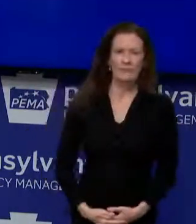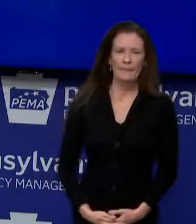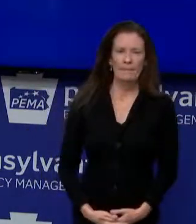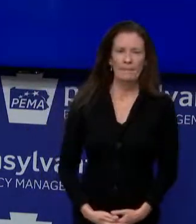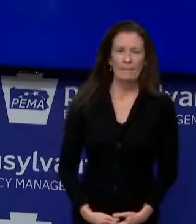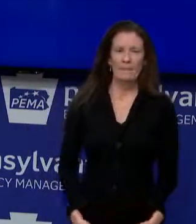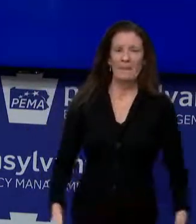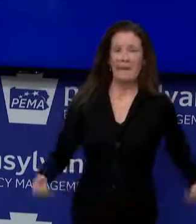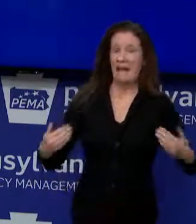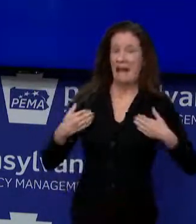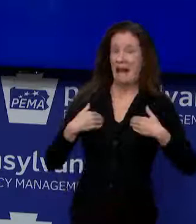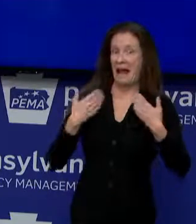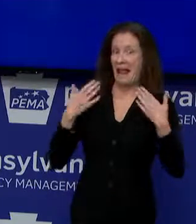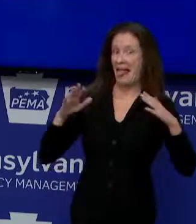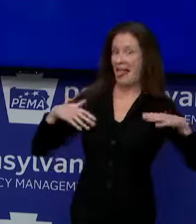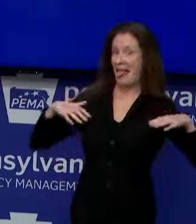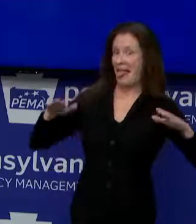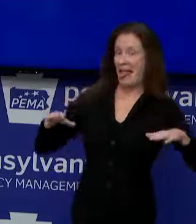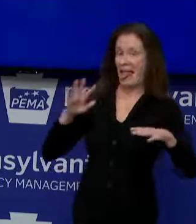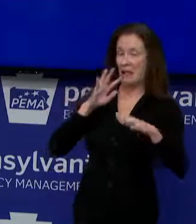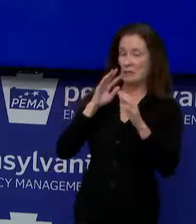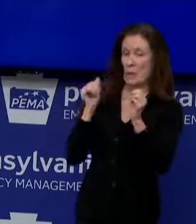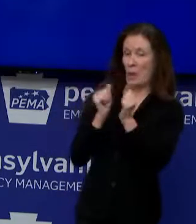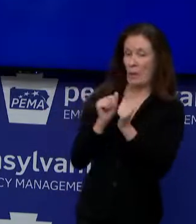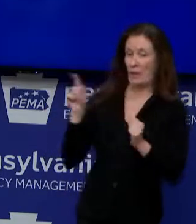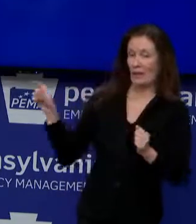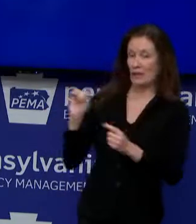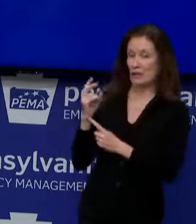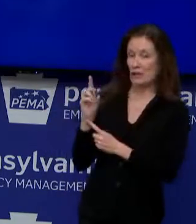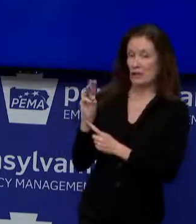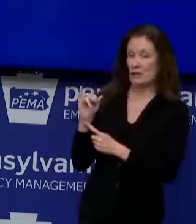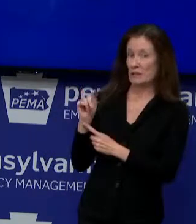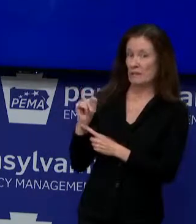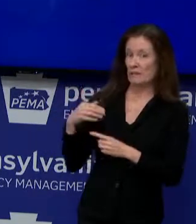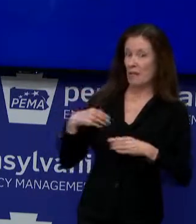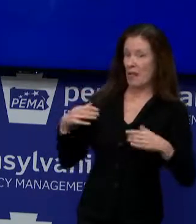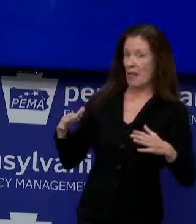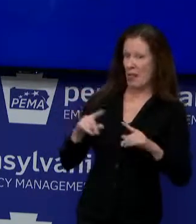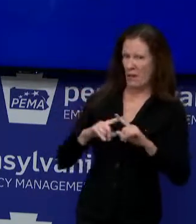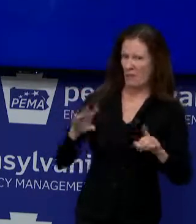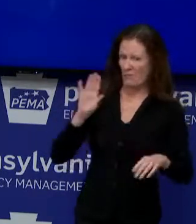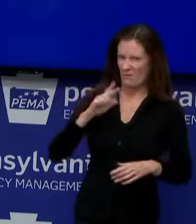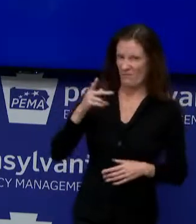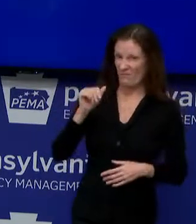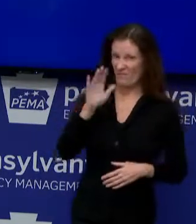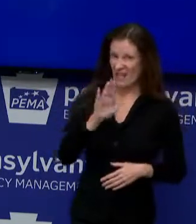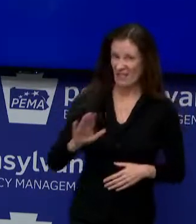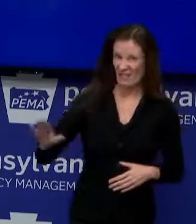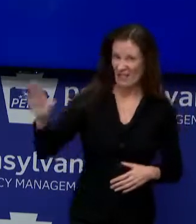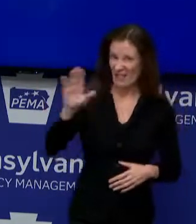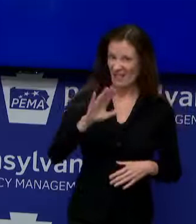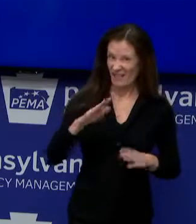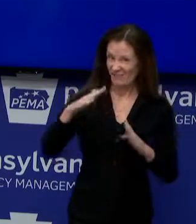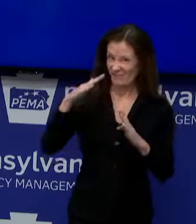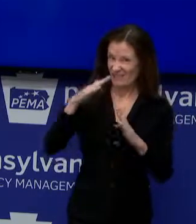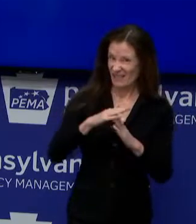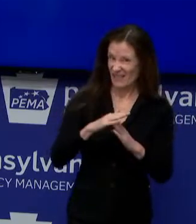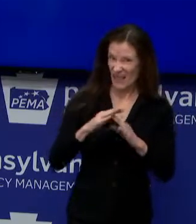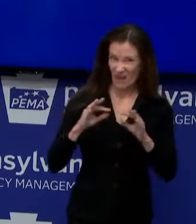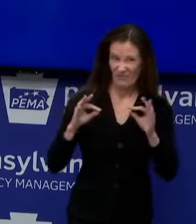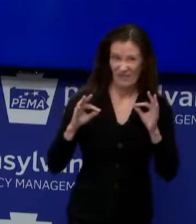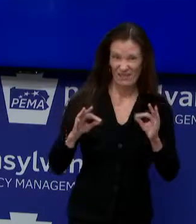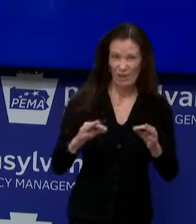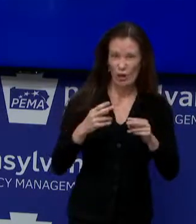the top priority for us, I would say, is, still the pre-canvassing, which was shown throughout the process of